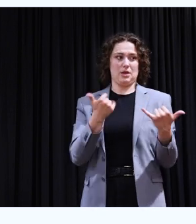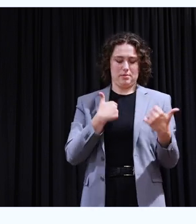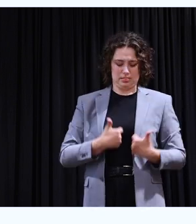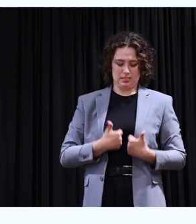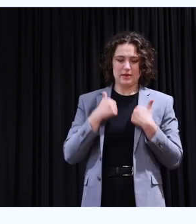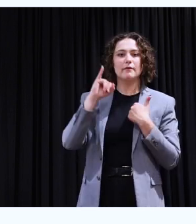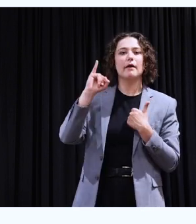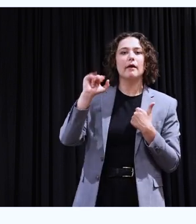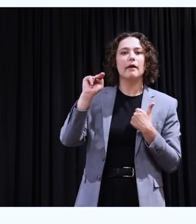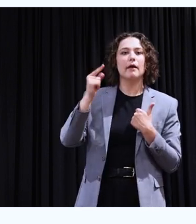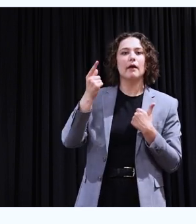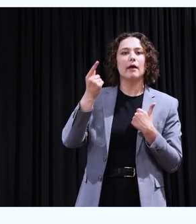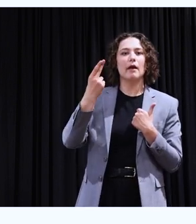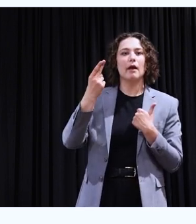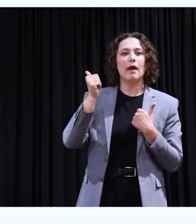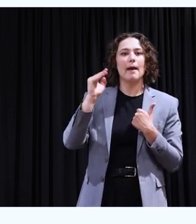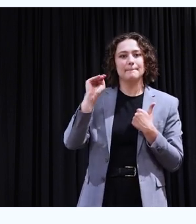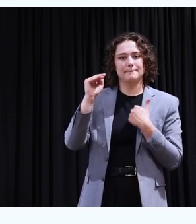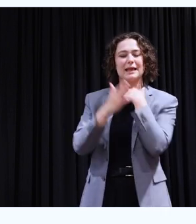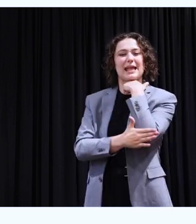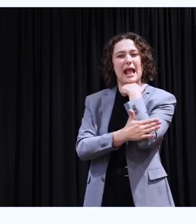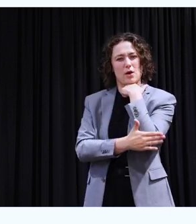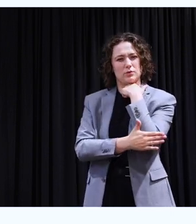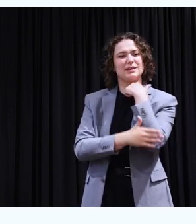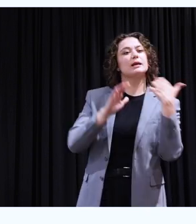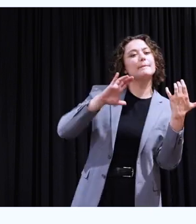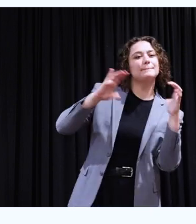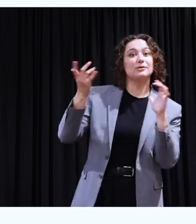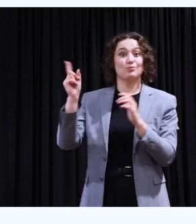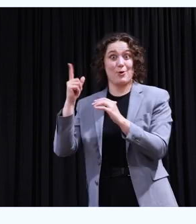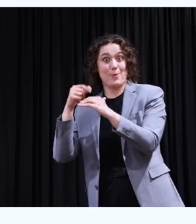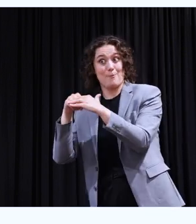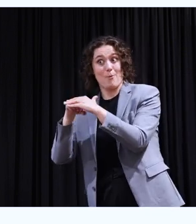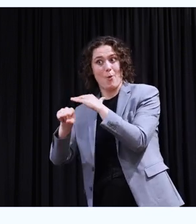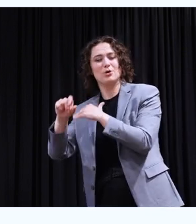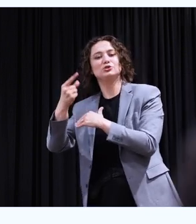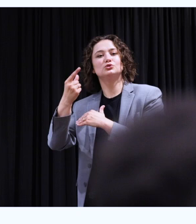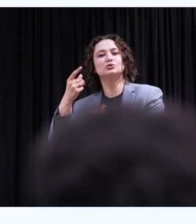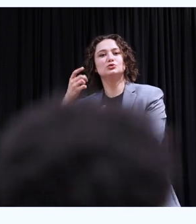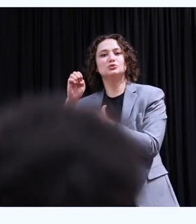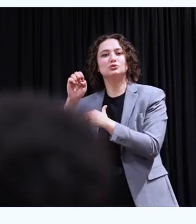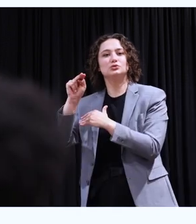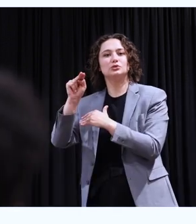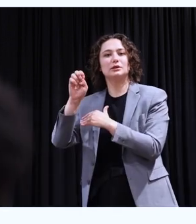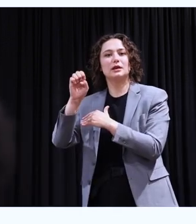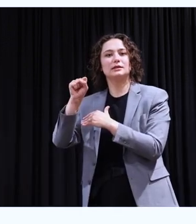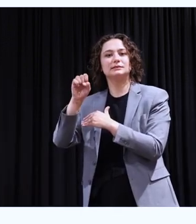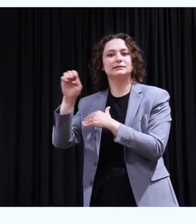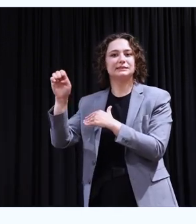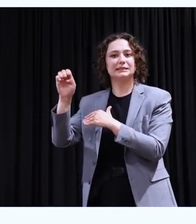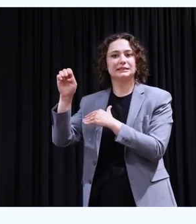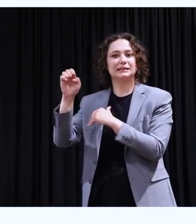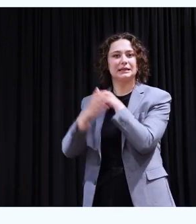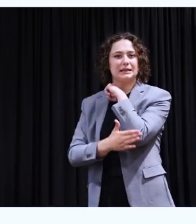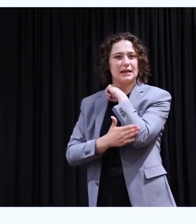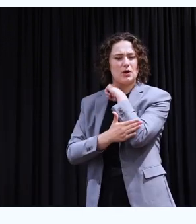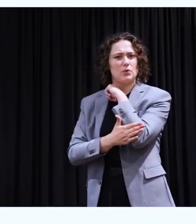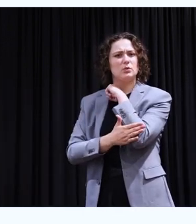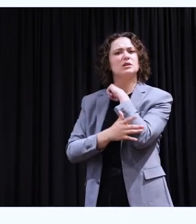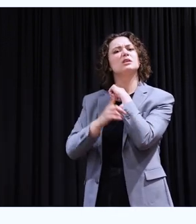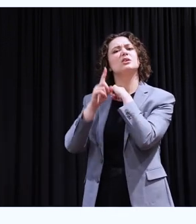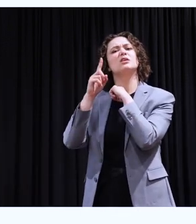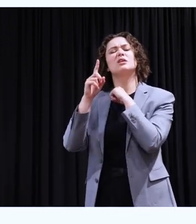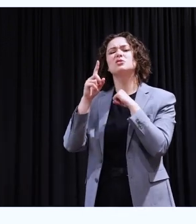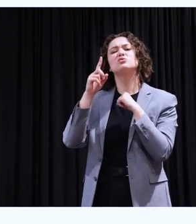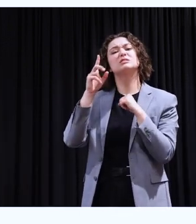comparison to where I was born in Genesee County. So I plugged in those areas. And again, you may see, oh, 3 years or so, that's not